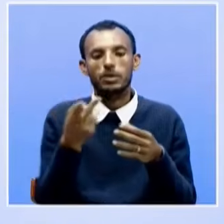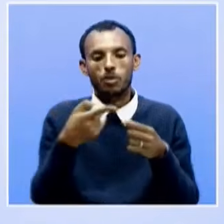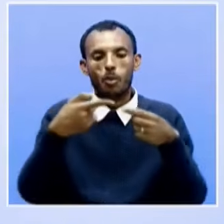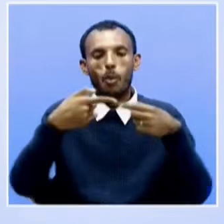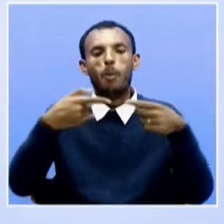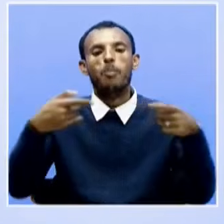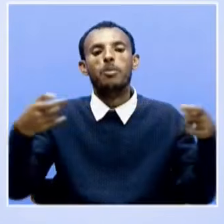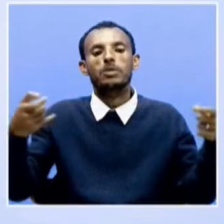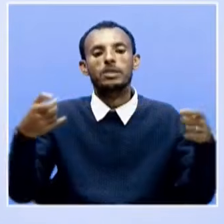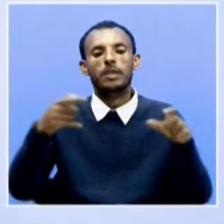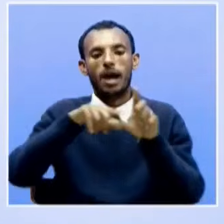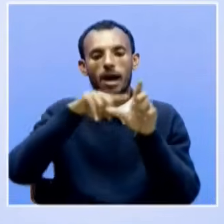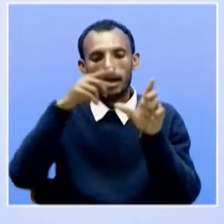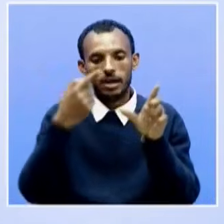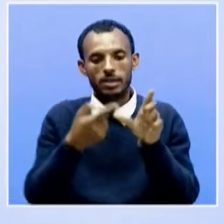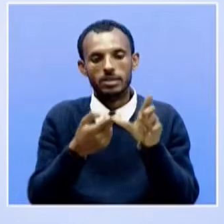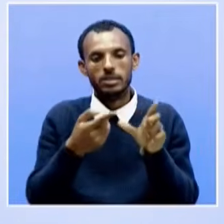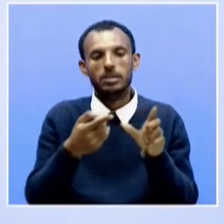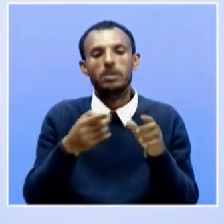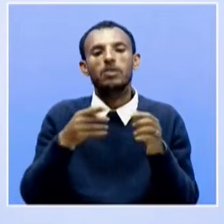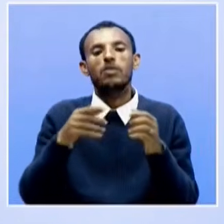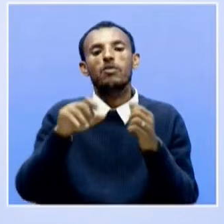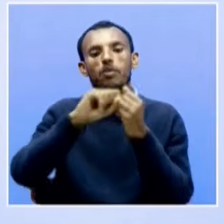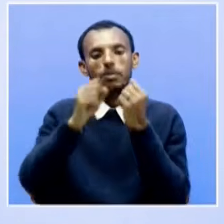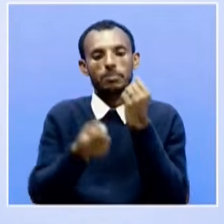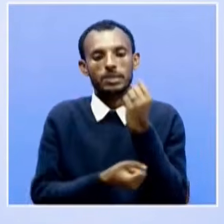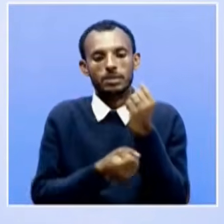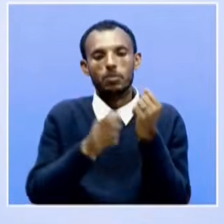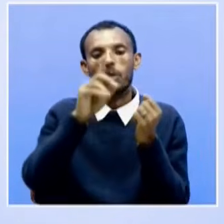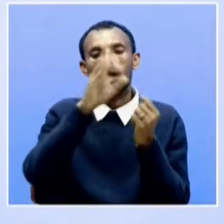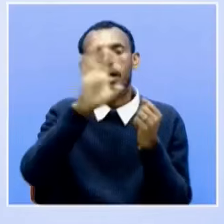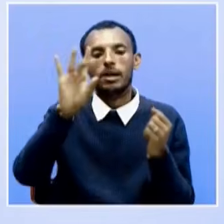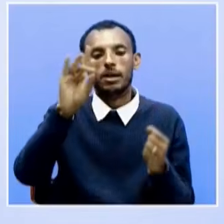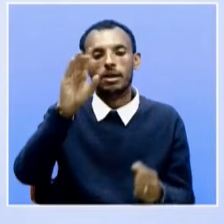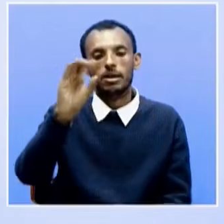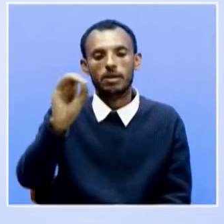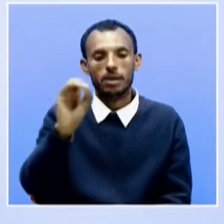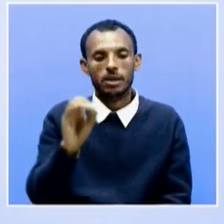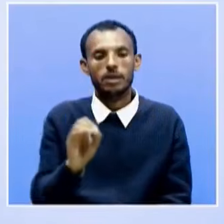opposite angles forms supplementary, okay?